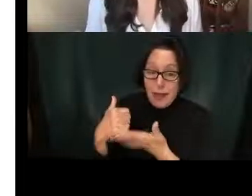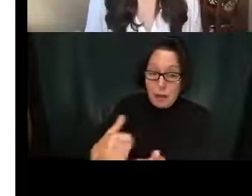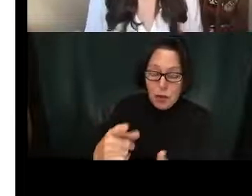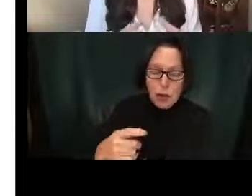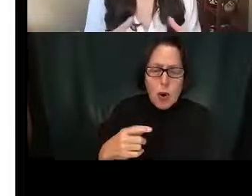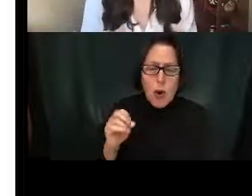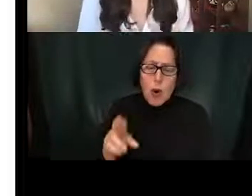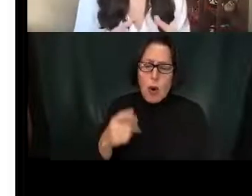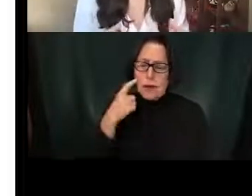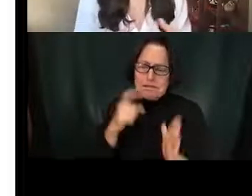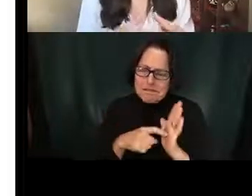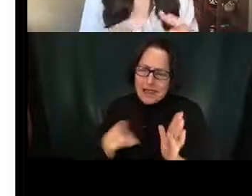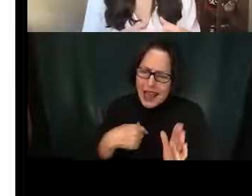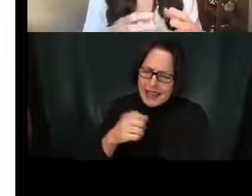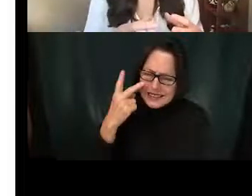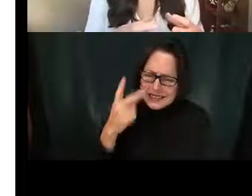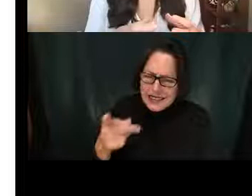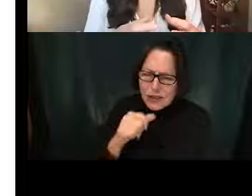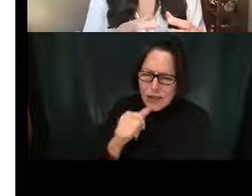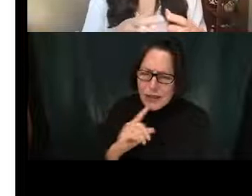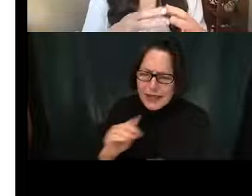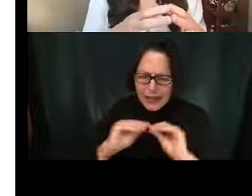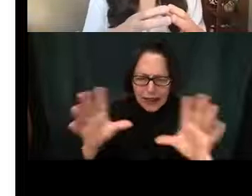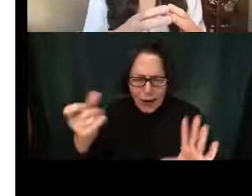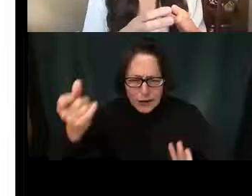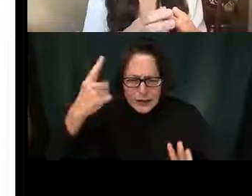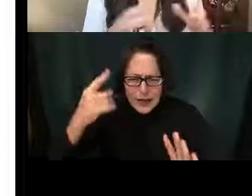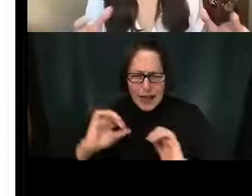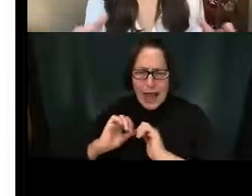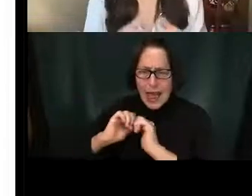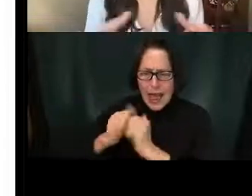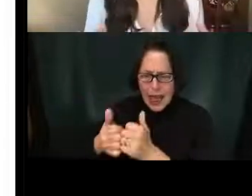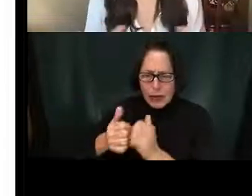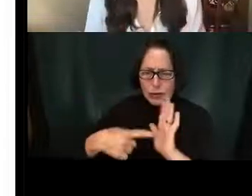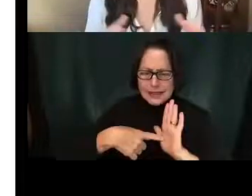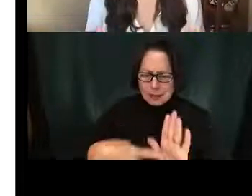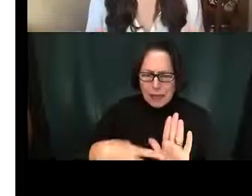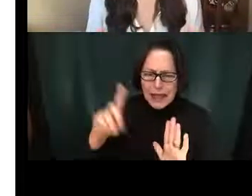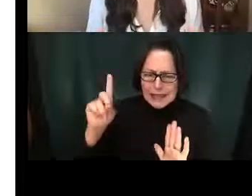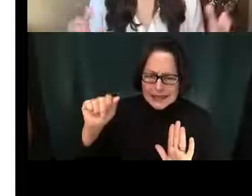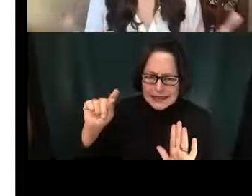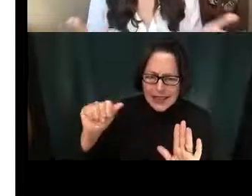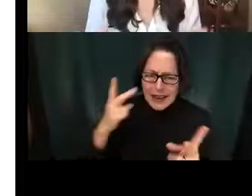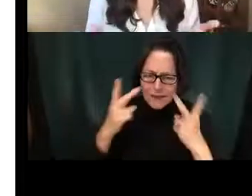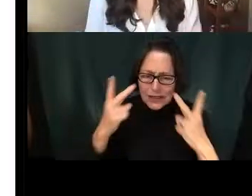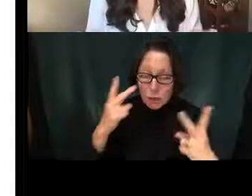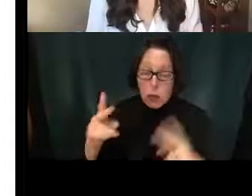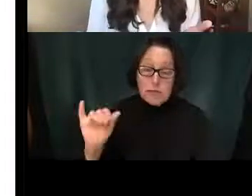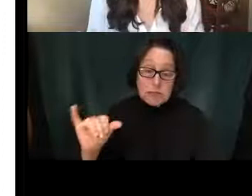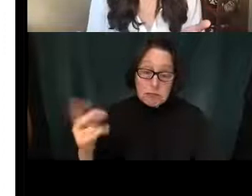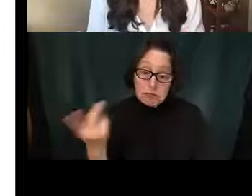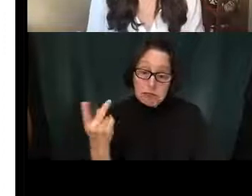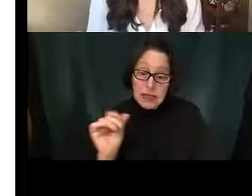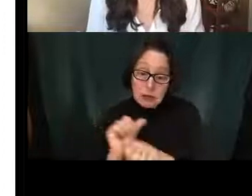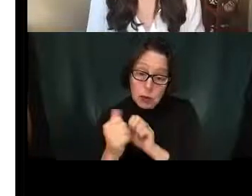you really don't understand how to display this data in a visual way. Why don't we work side by side